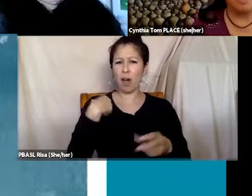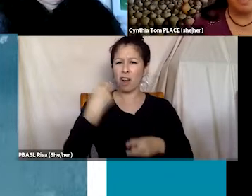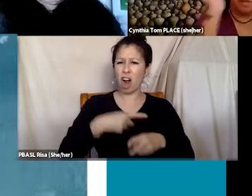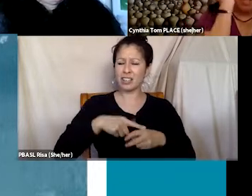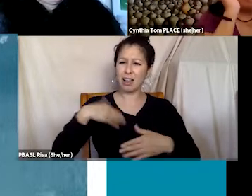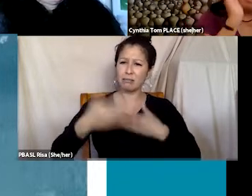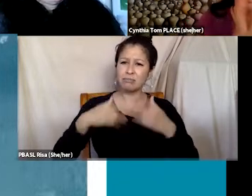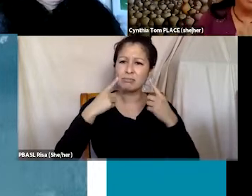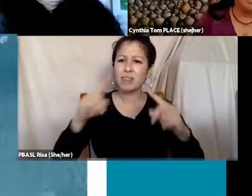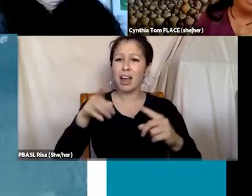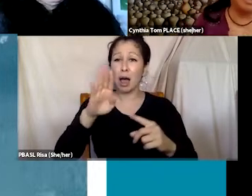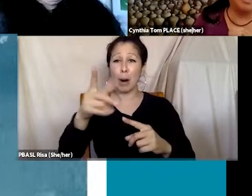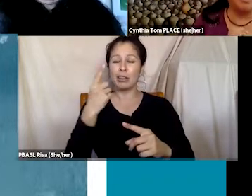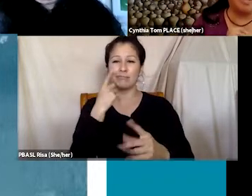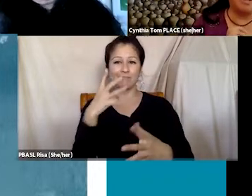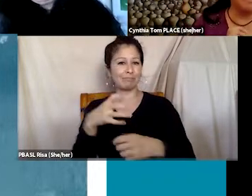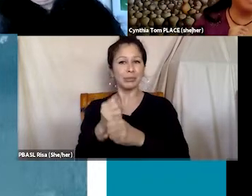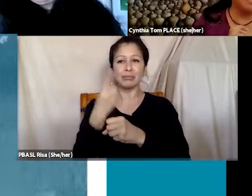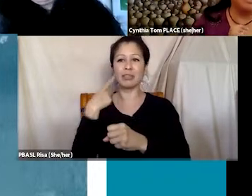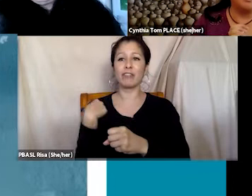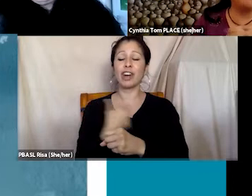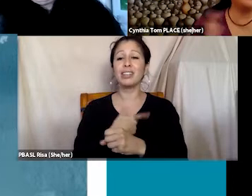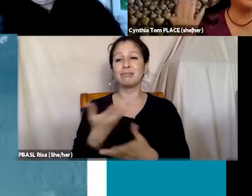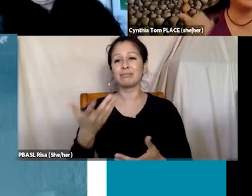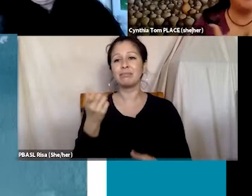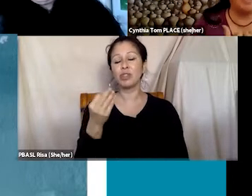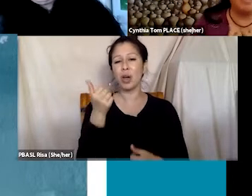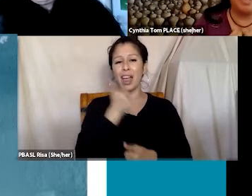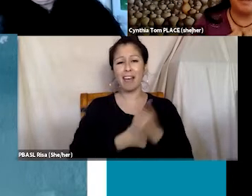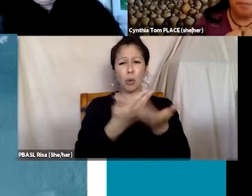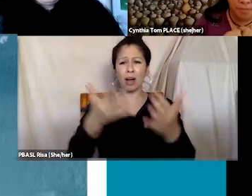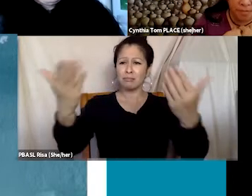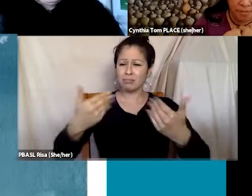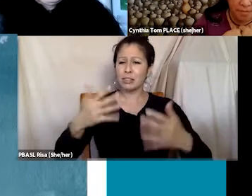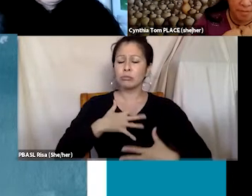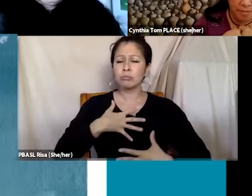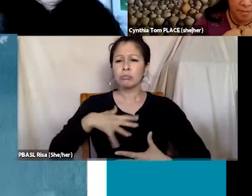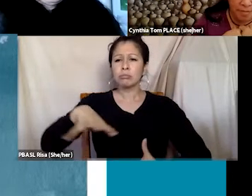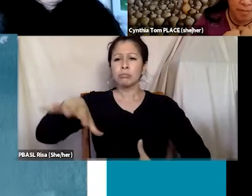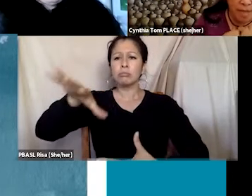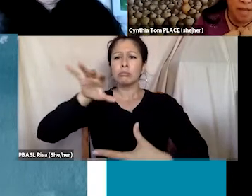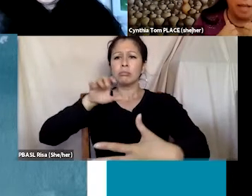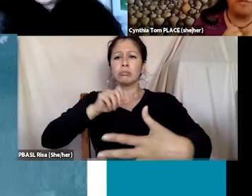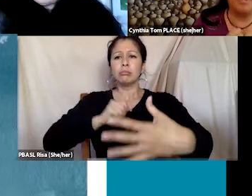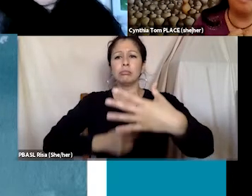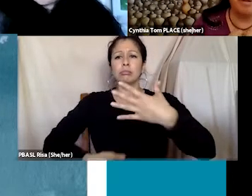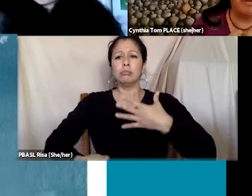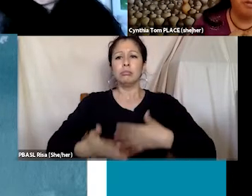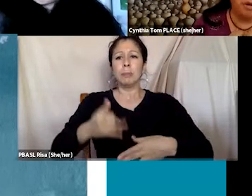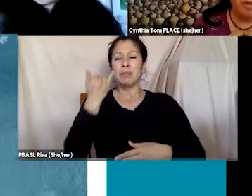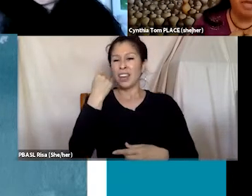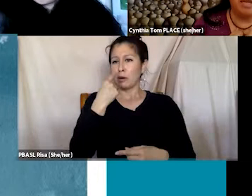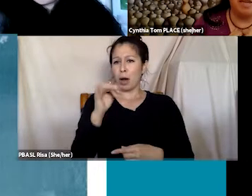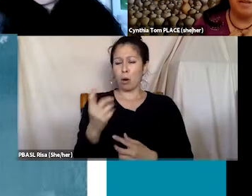just kind of summed it up in a nutshell. So everybody take a deep breath in. And if you don't mind